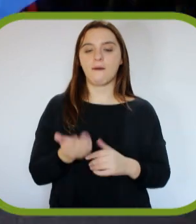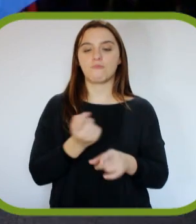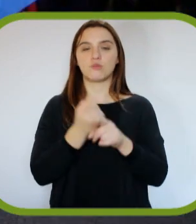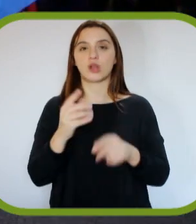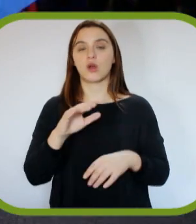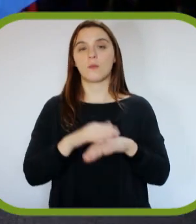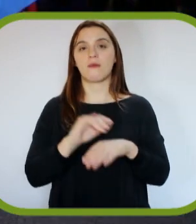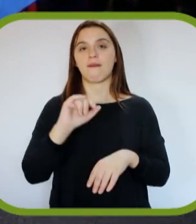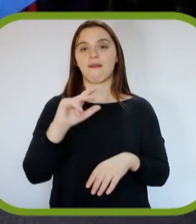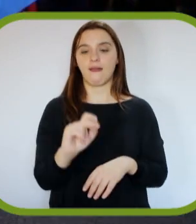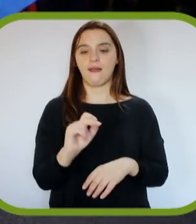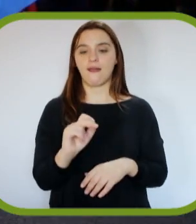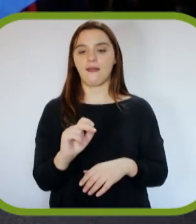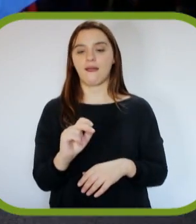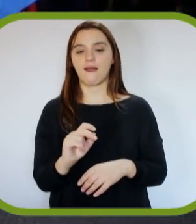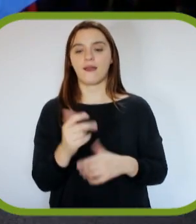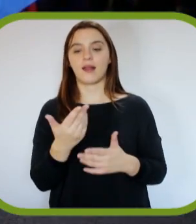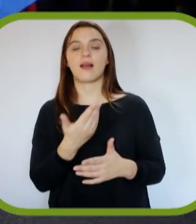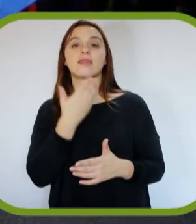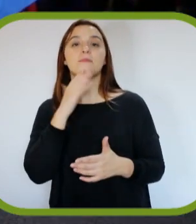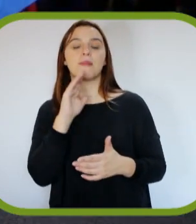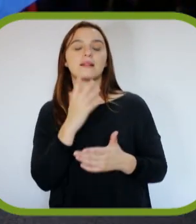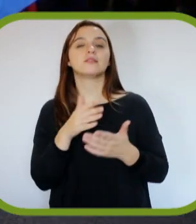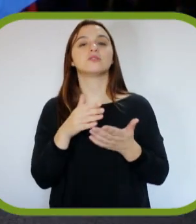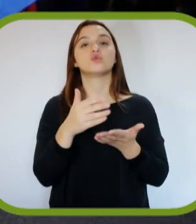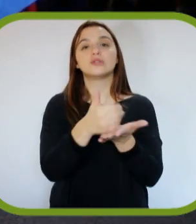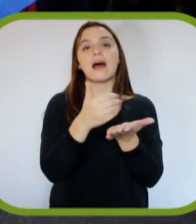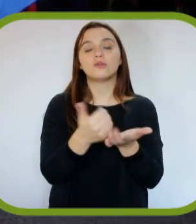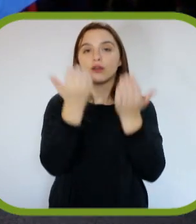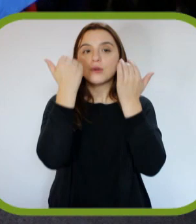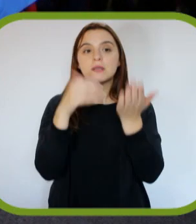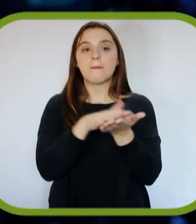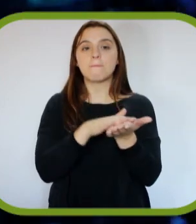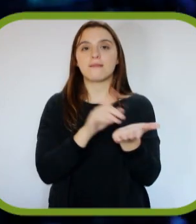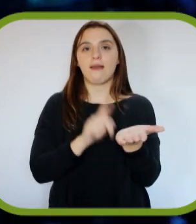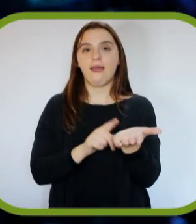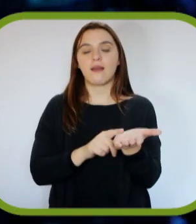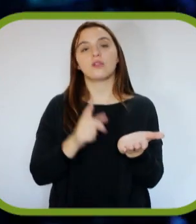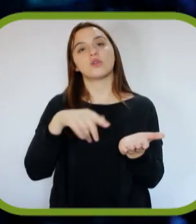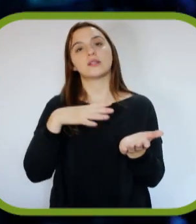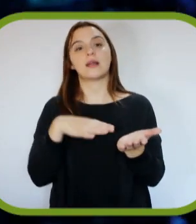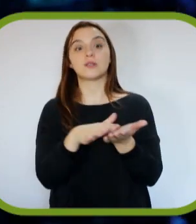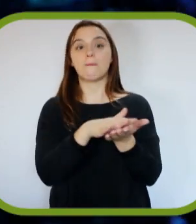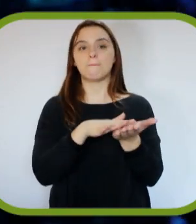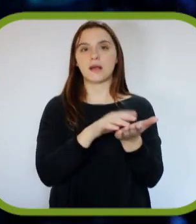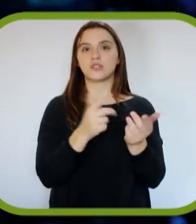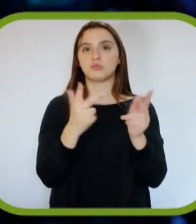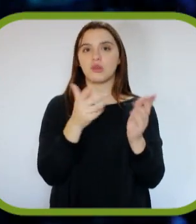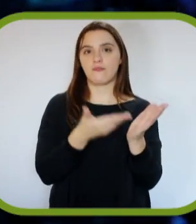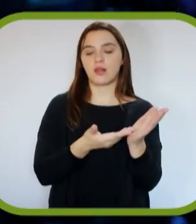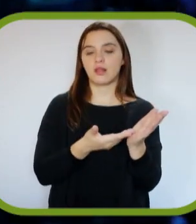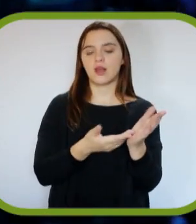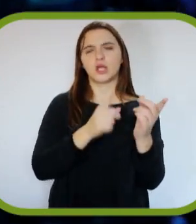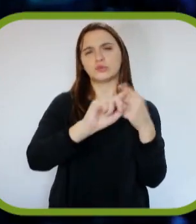data, because artificial intelligence is only as good as the data that it draws on. And we want to make sure that the data sets that